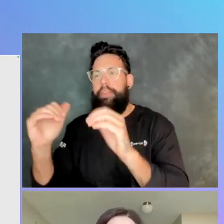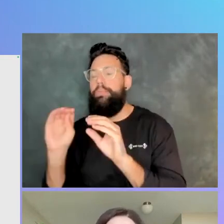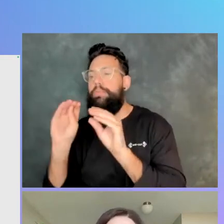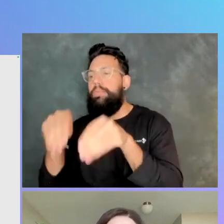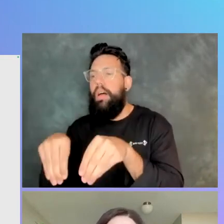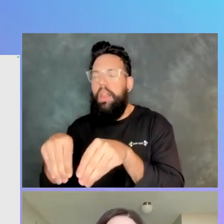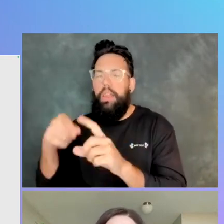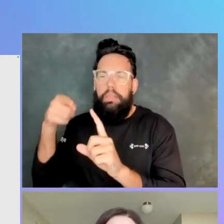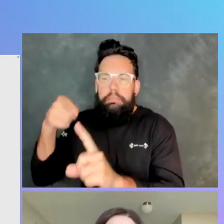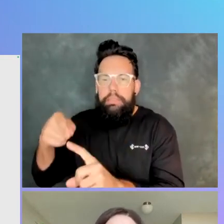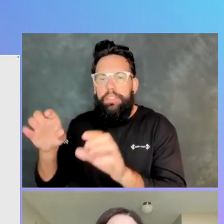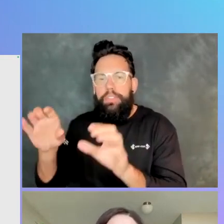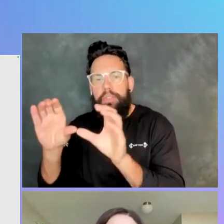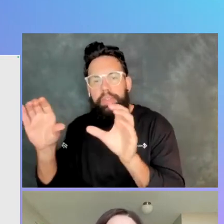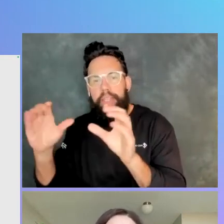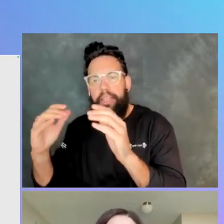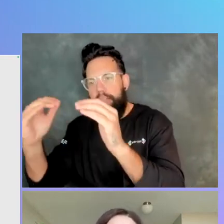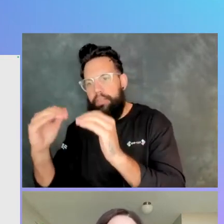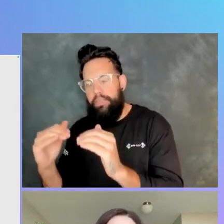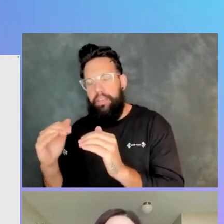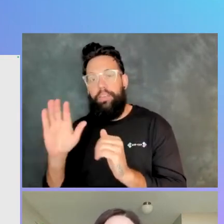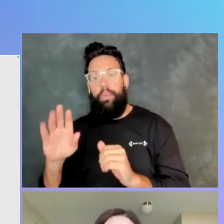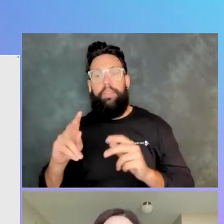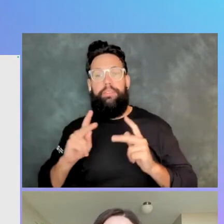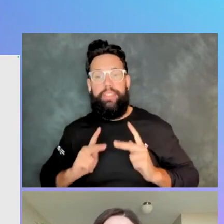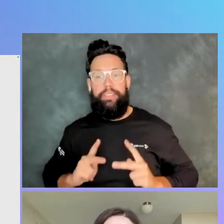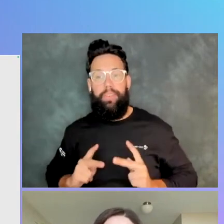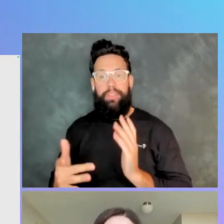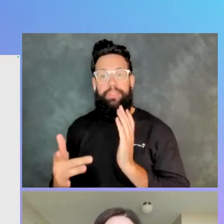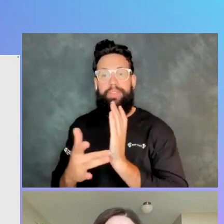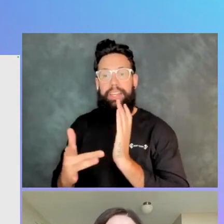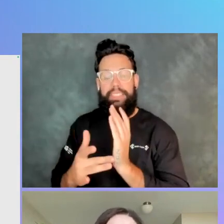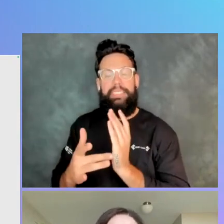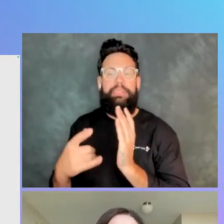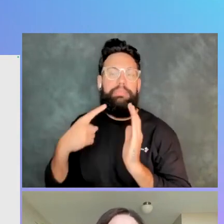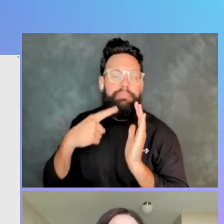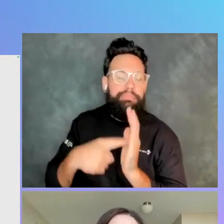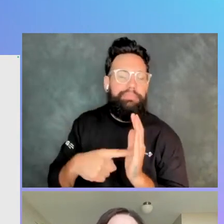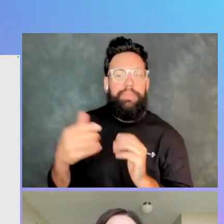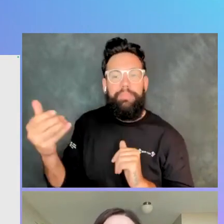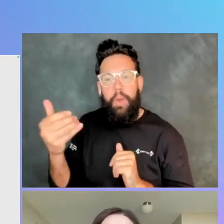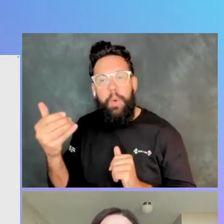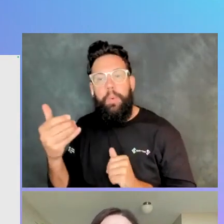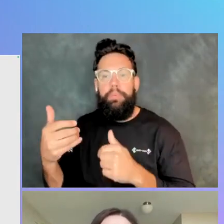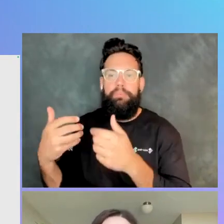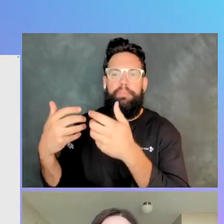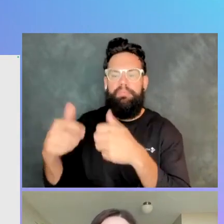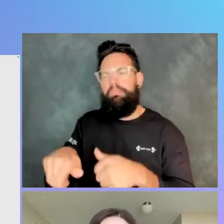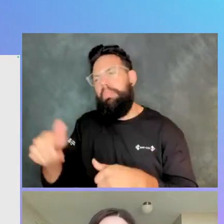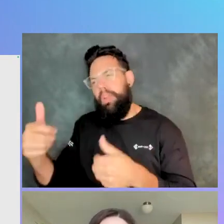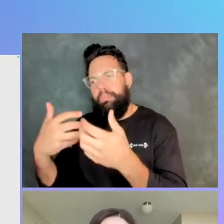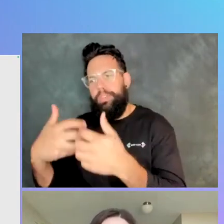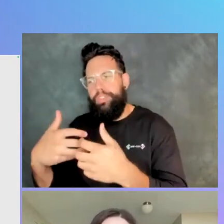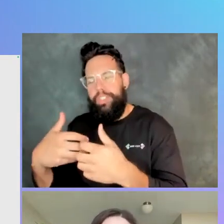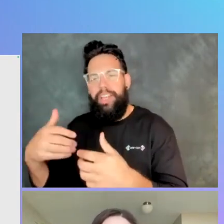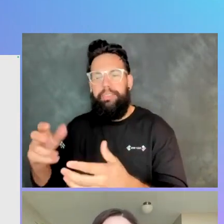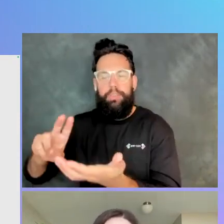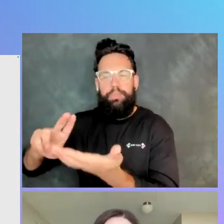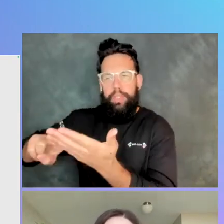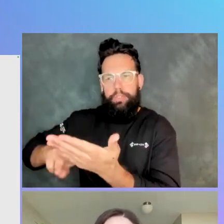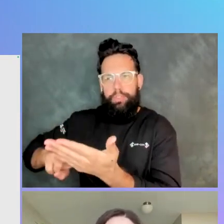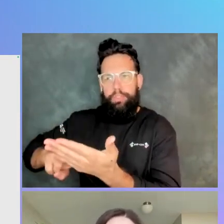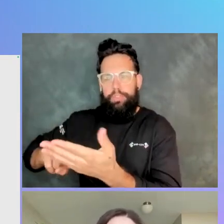device that you're using, your phone or your iPad, registered with the Apple Developer Program account. What's really great, though, is that checkbox that I showed